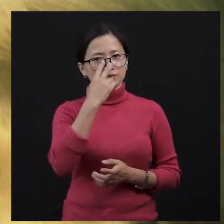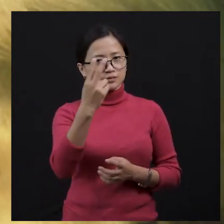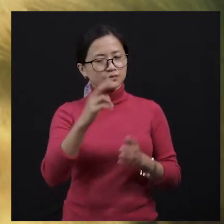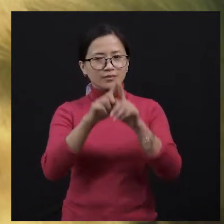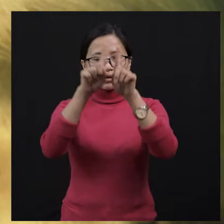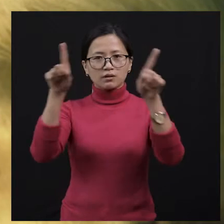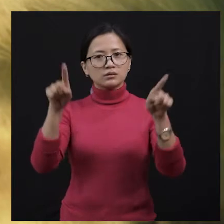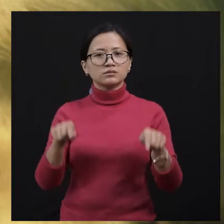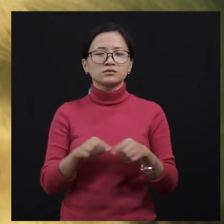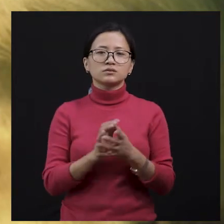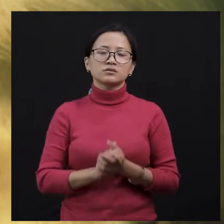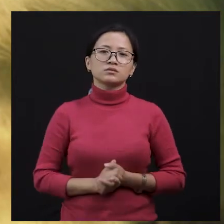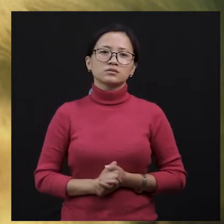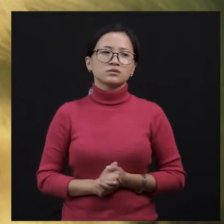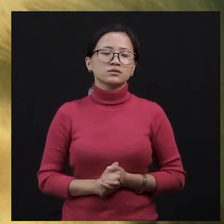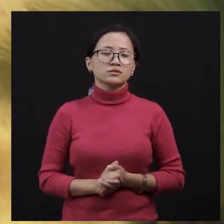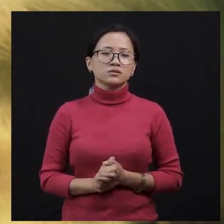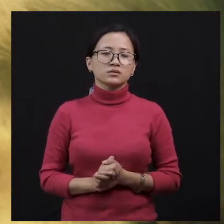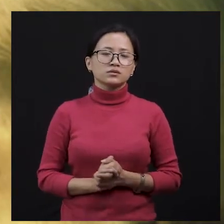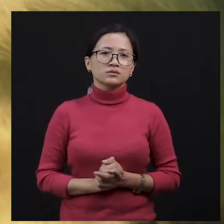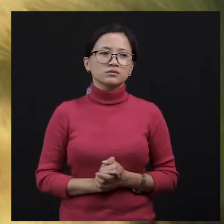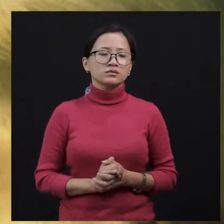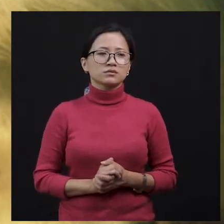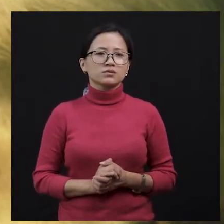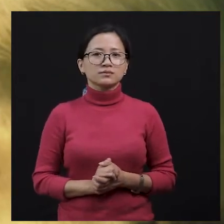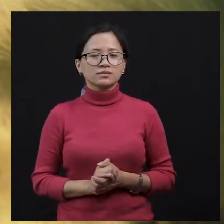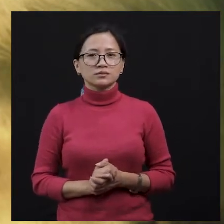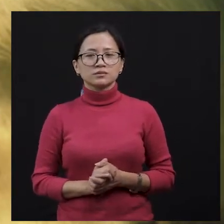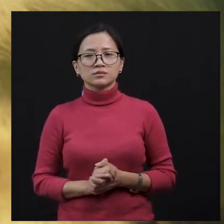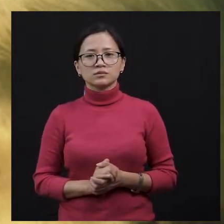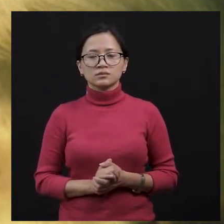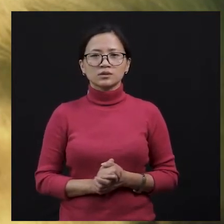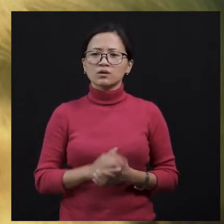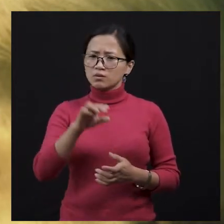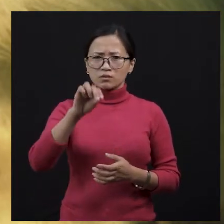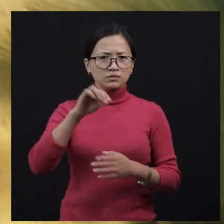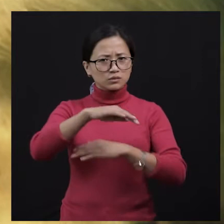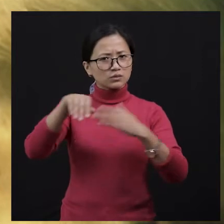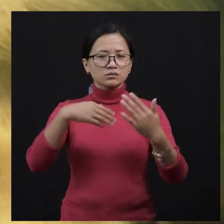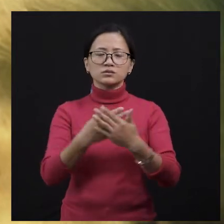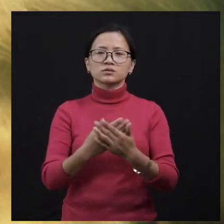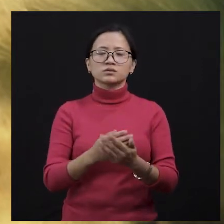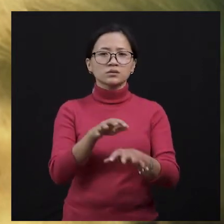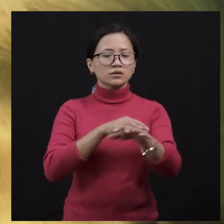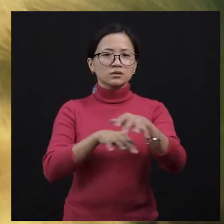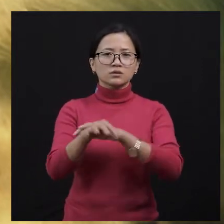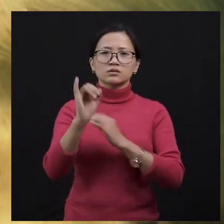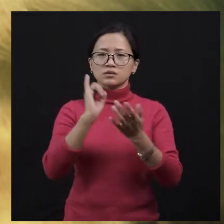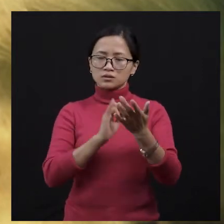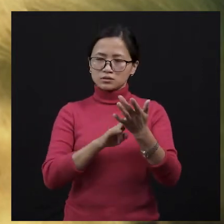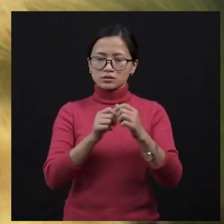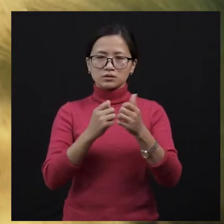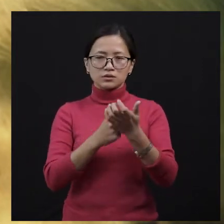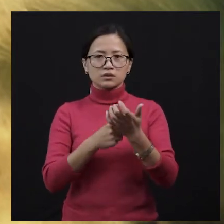look at our friend here, golden langur. So we'll find all these animals where in Tanki